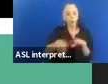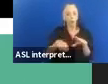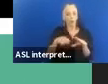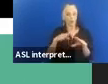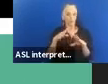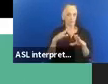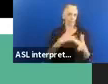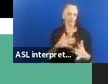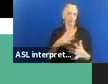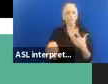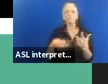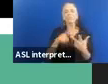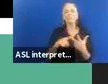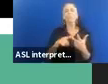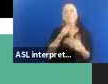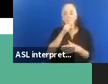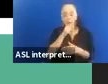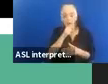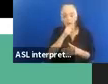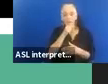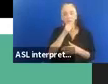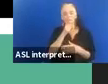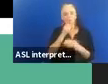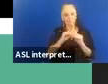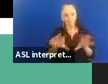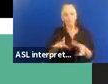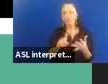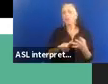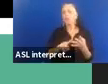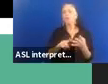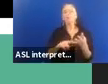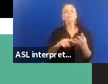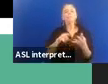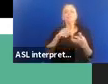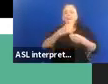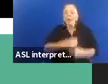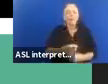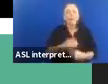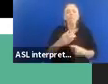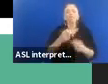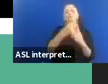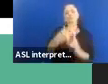mic, to not use acronyms, and to say complete words instead,